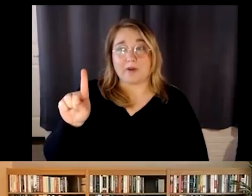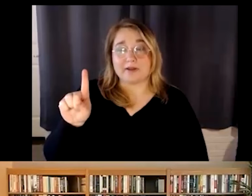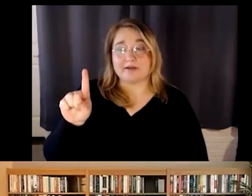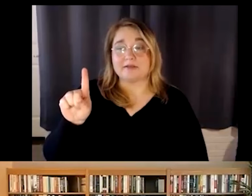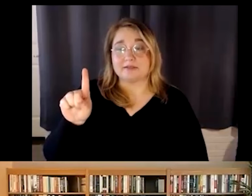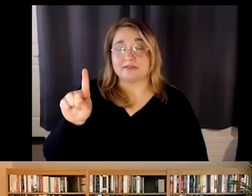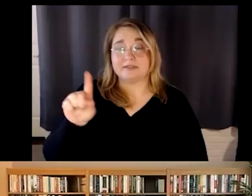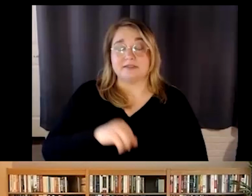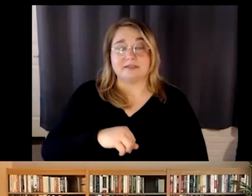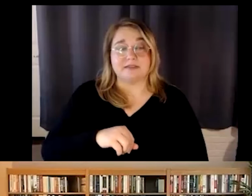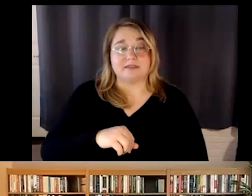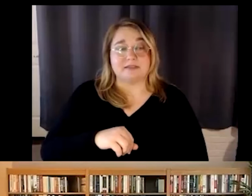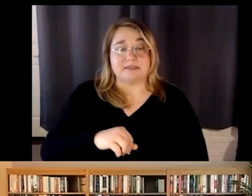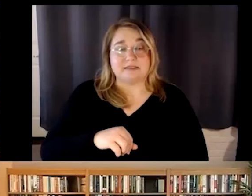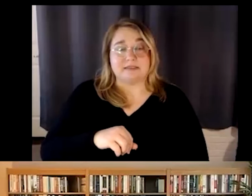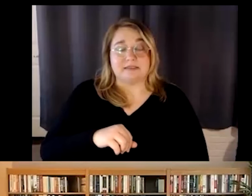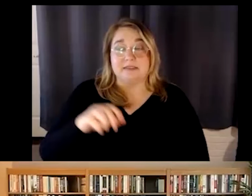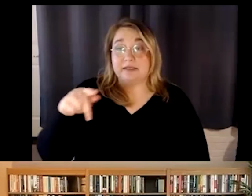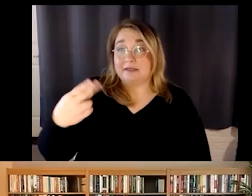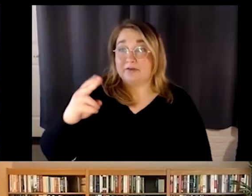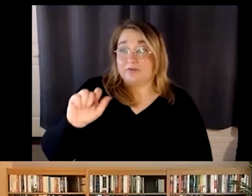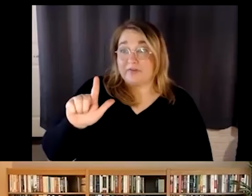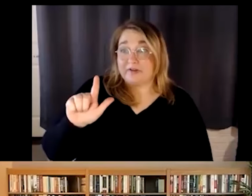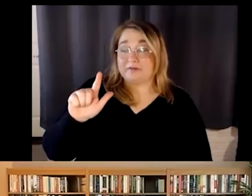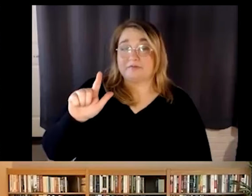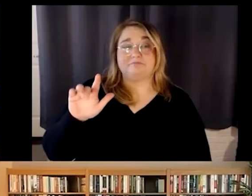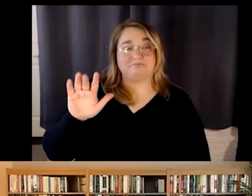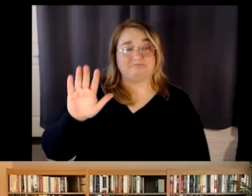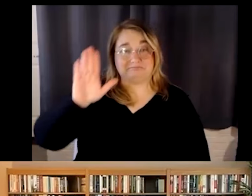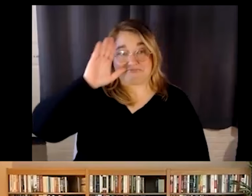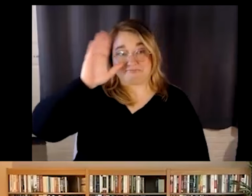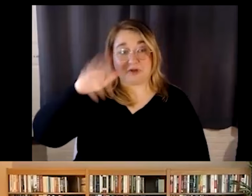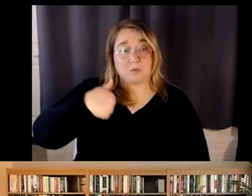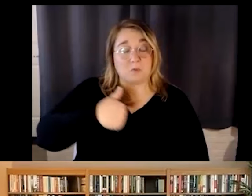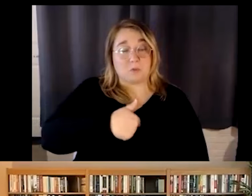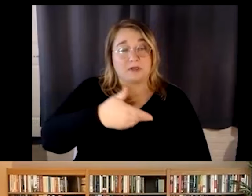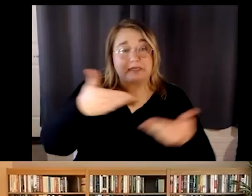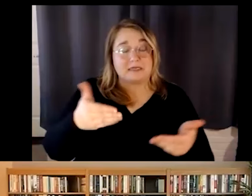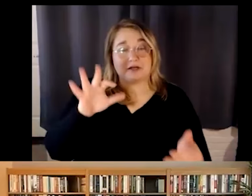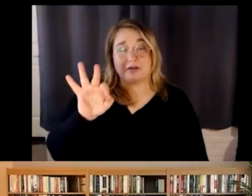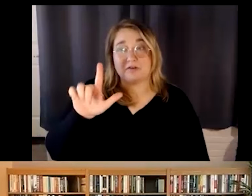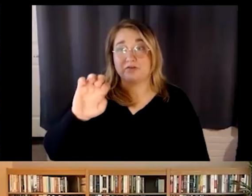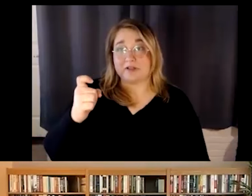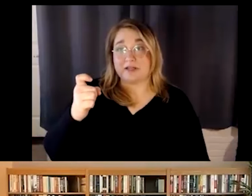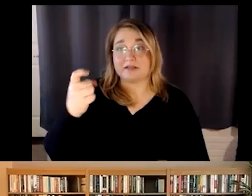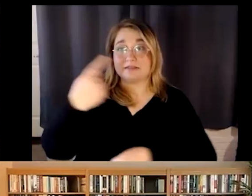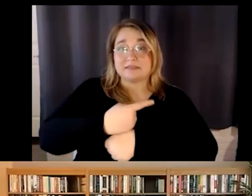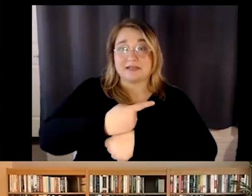And so we're here at Flex Day and can't believe it's